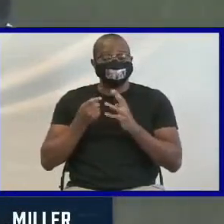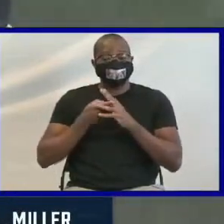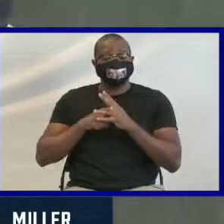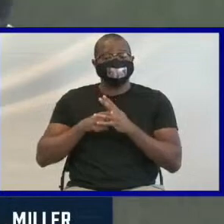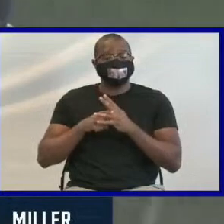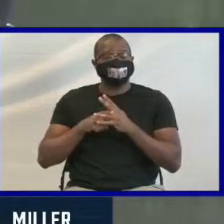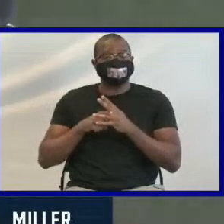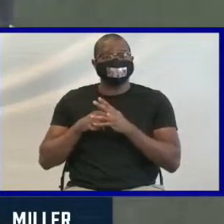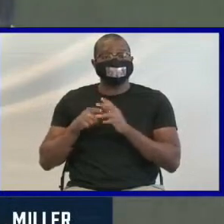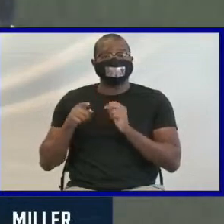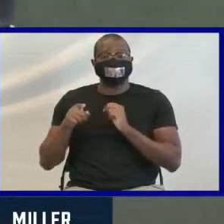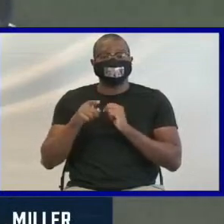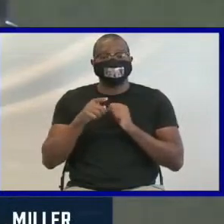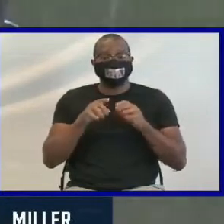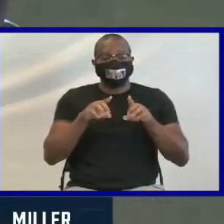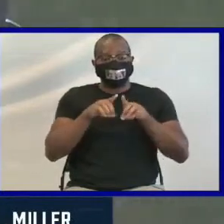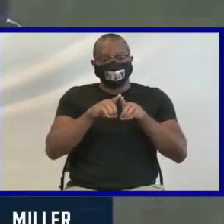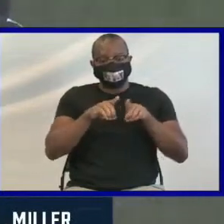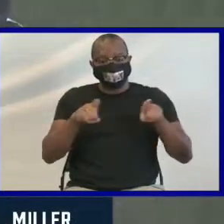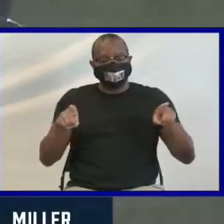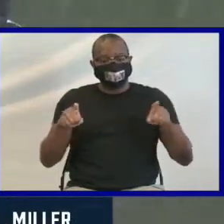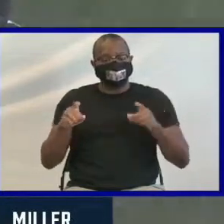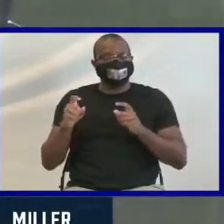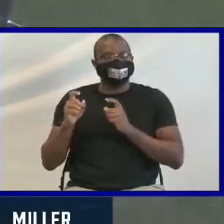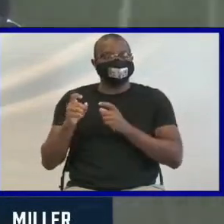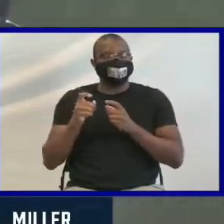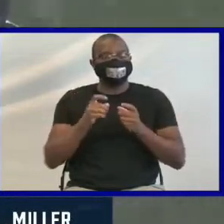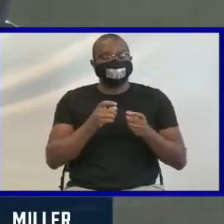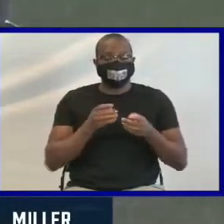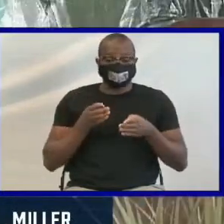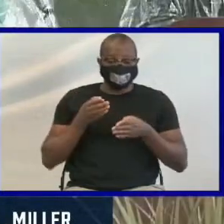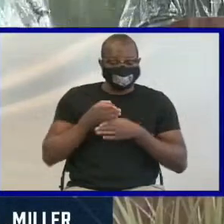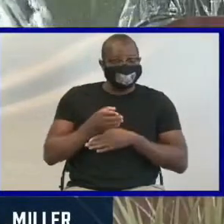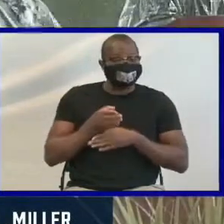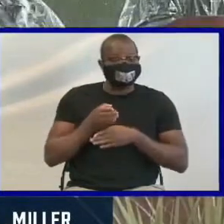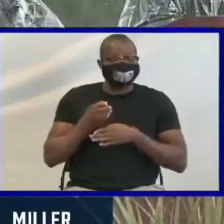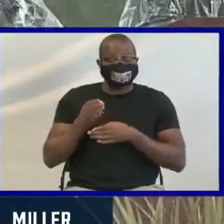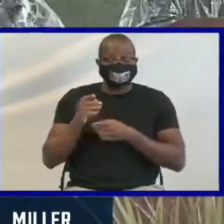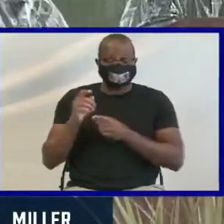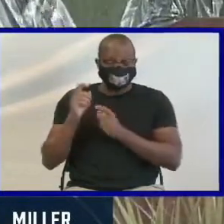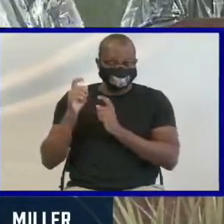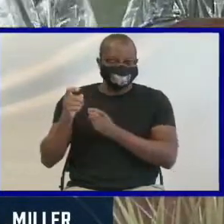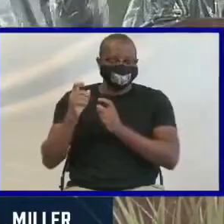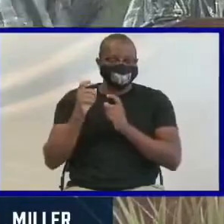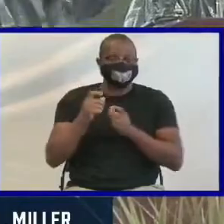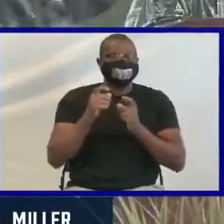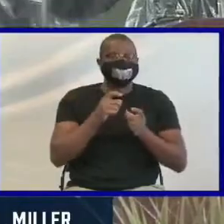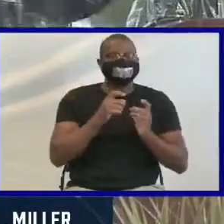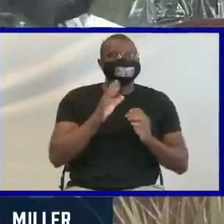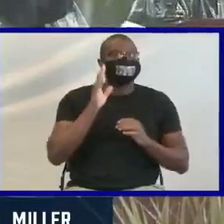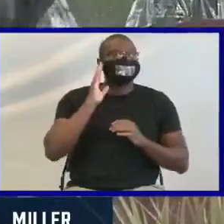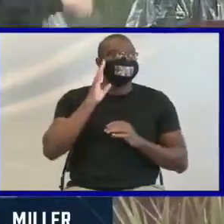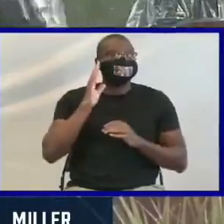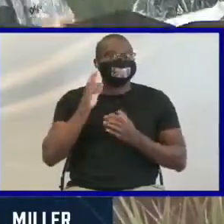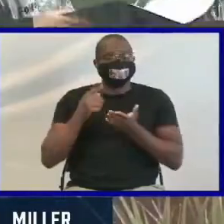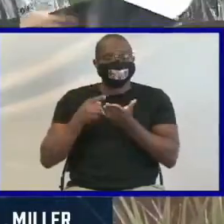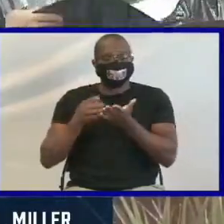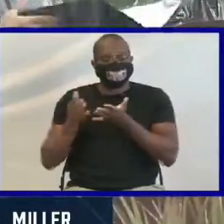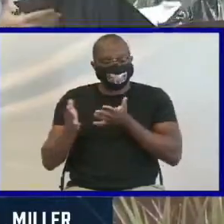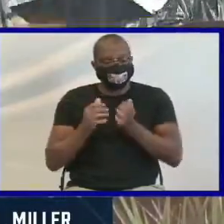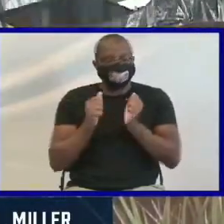the conferring of degrees. After the degrees are awarded, we will hear greetings from our